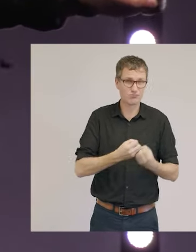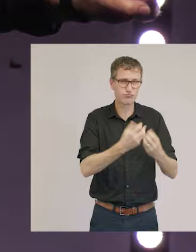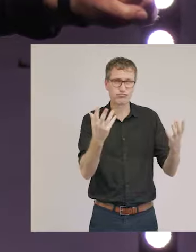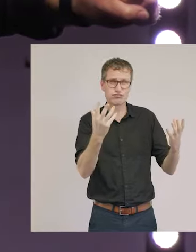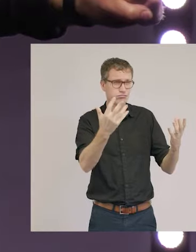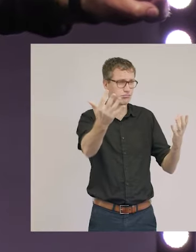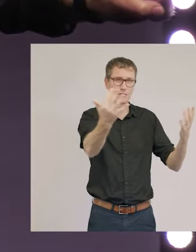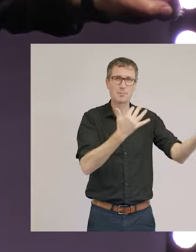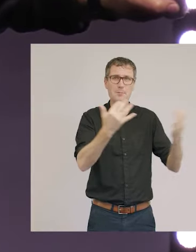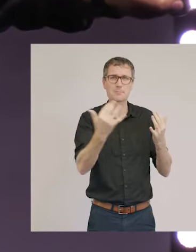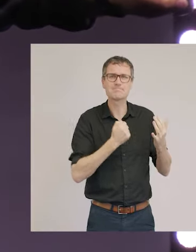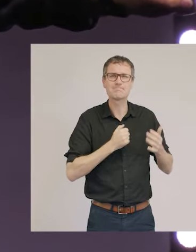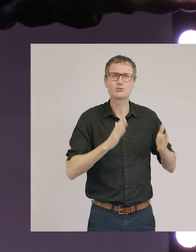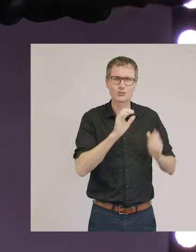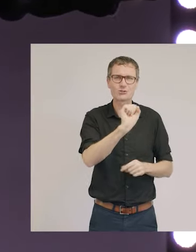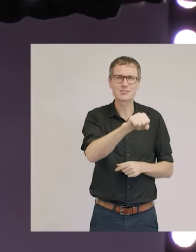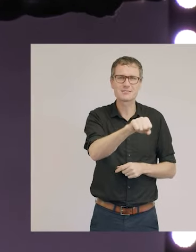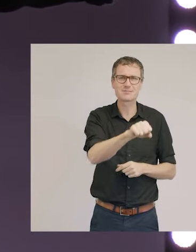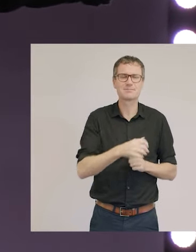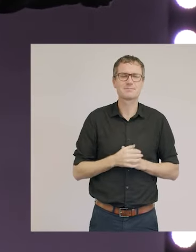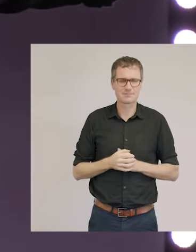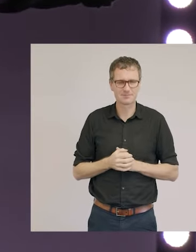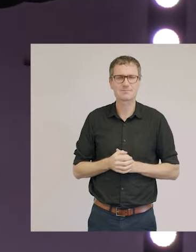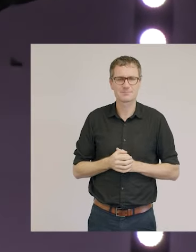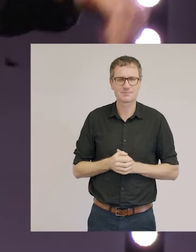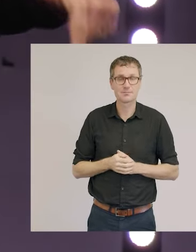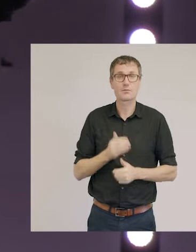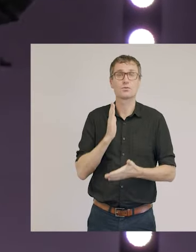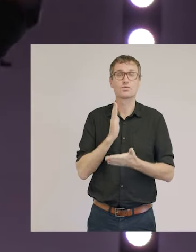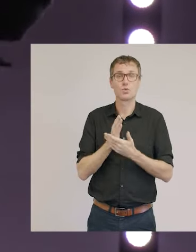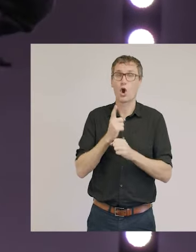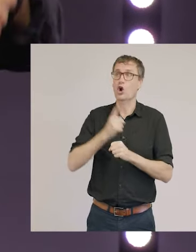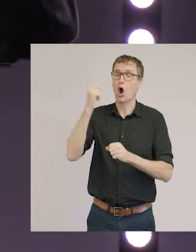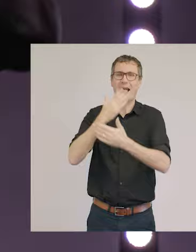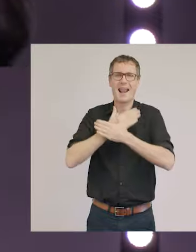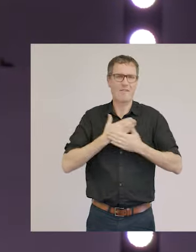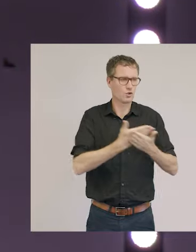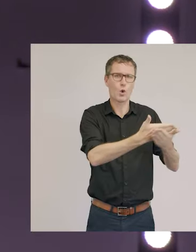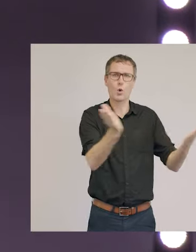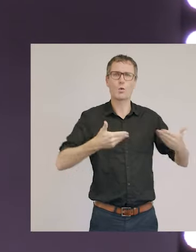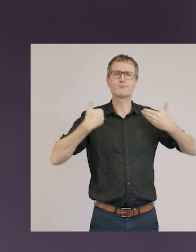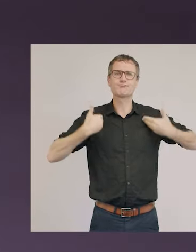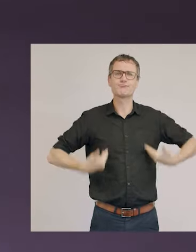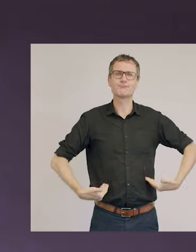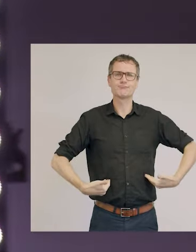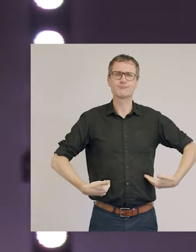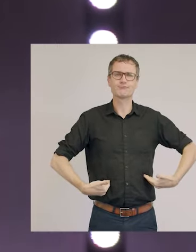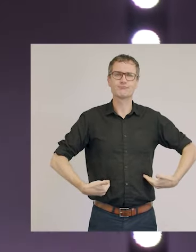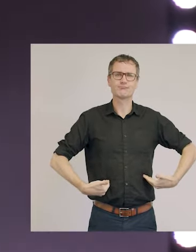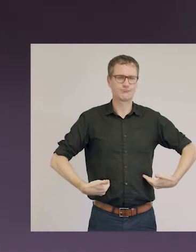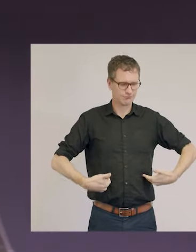to come to our church. You know, it's true, the saying, God loves you as you are. That's